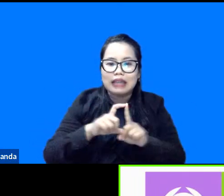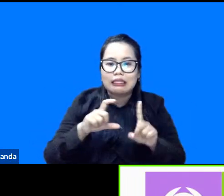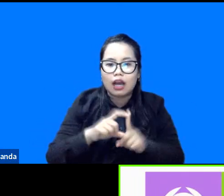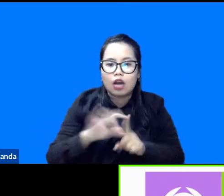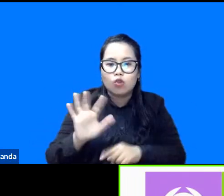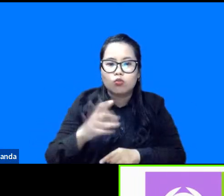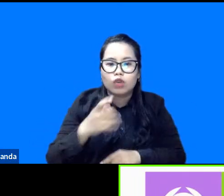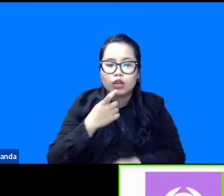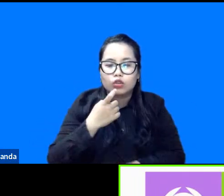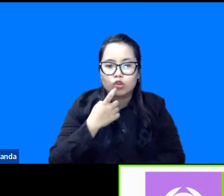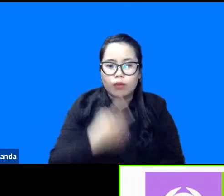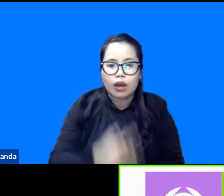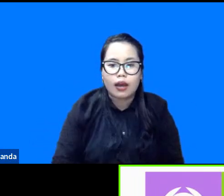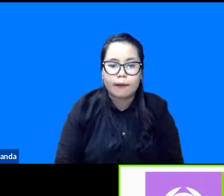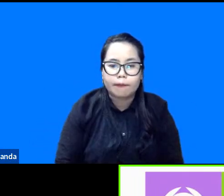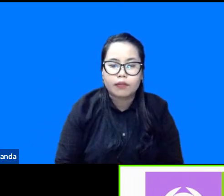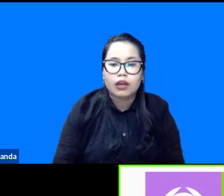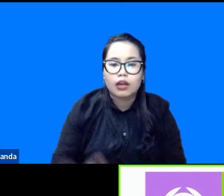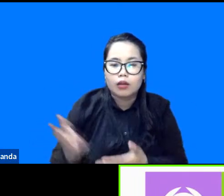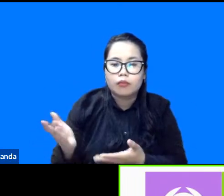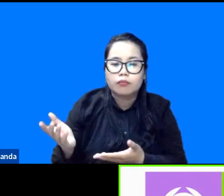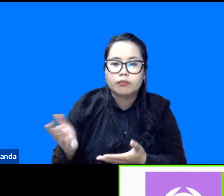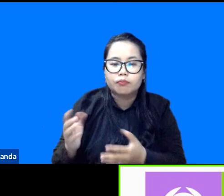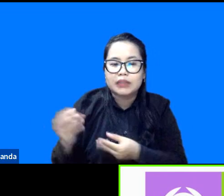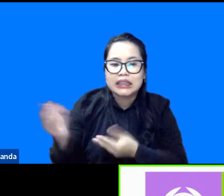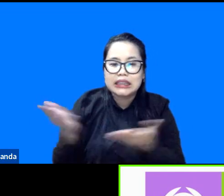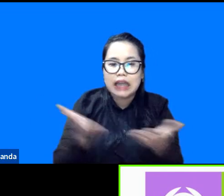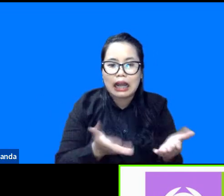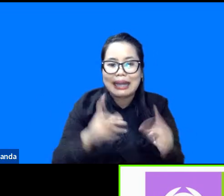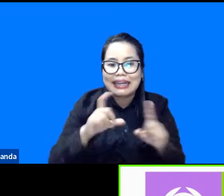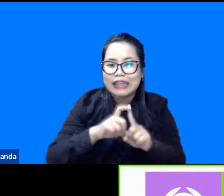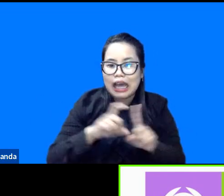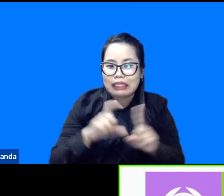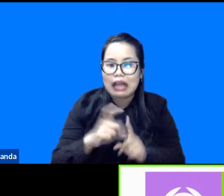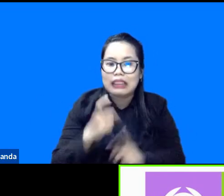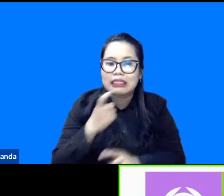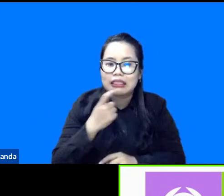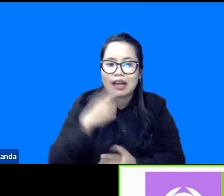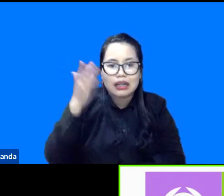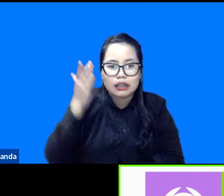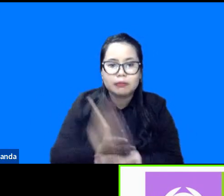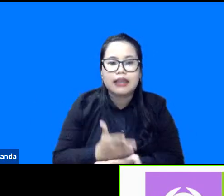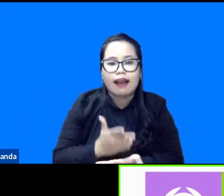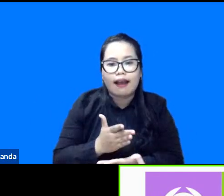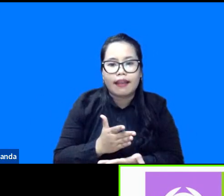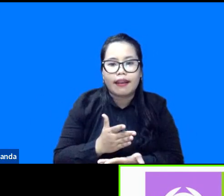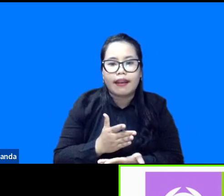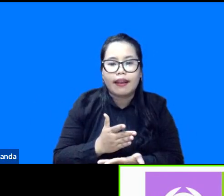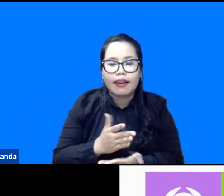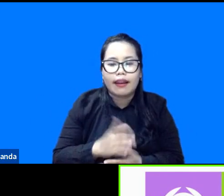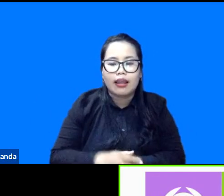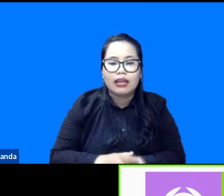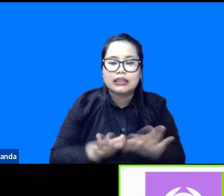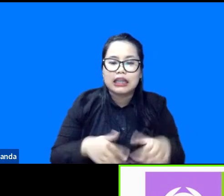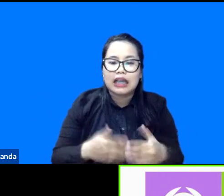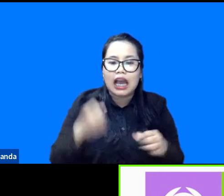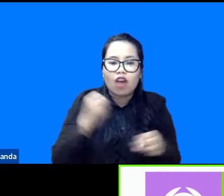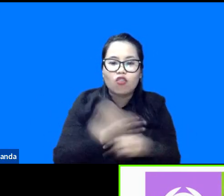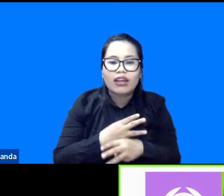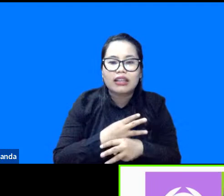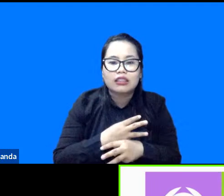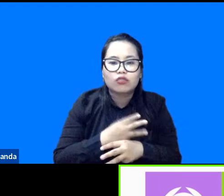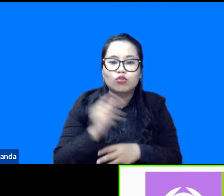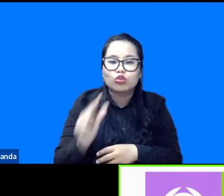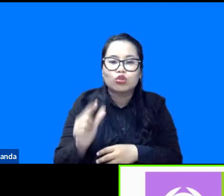the data, so the policy will be effective to the women and the other